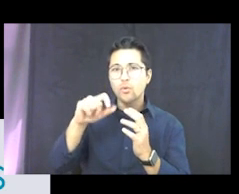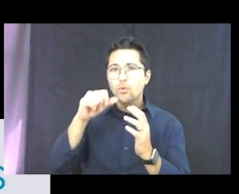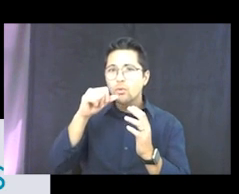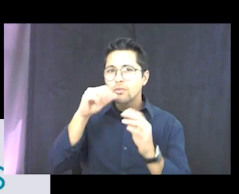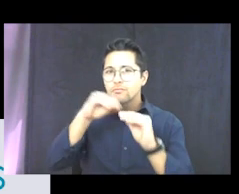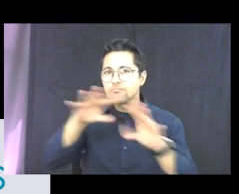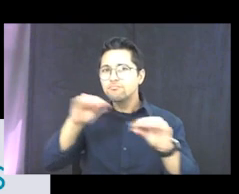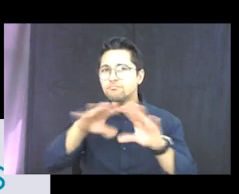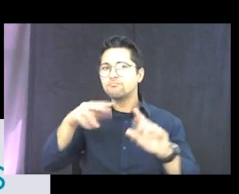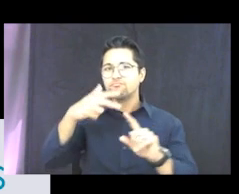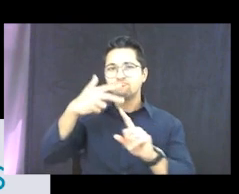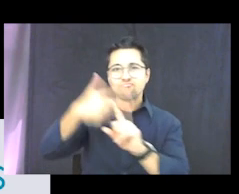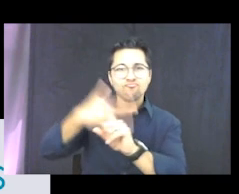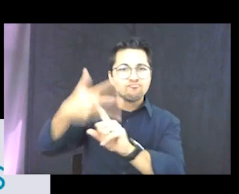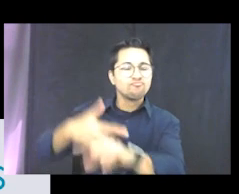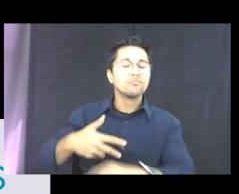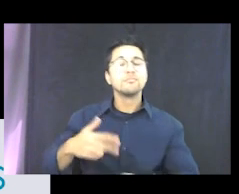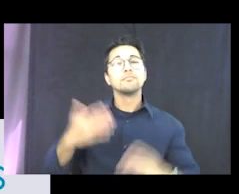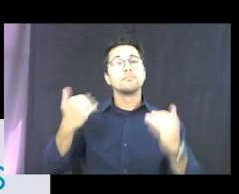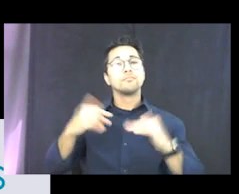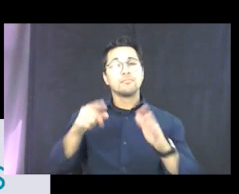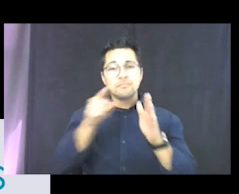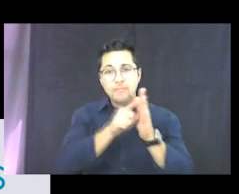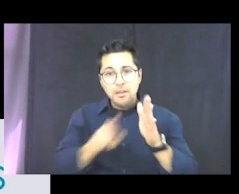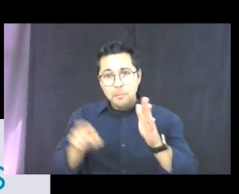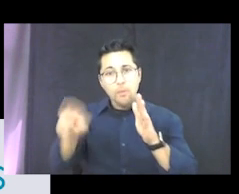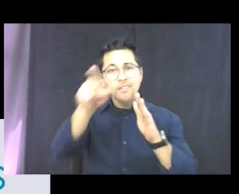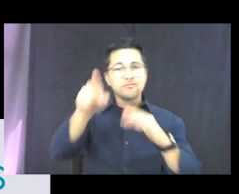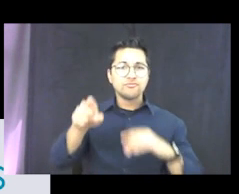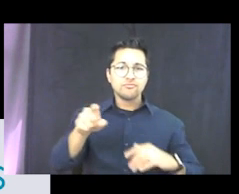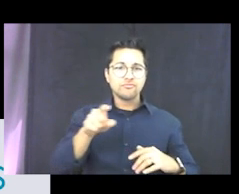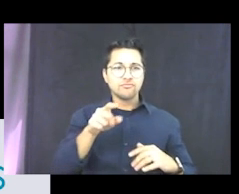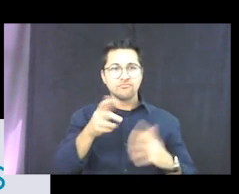quarterly. There's exploration and interactive